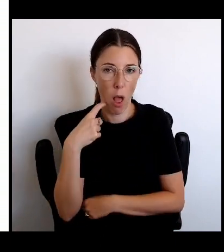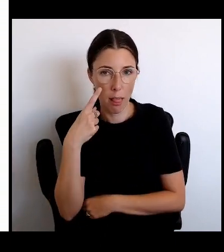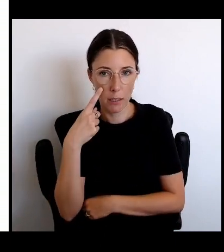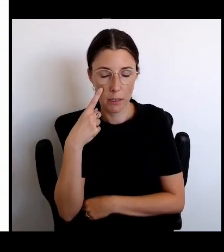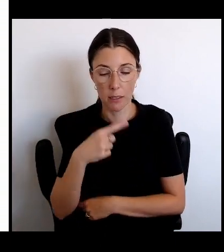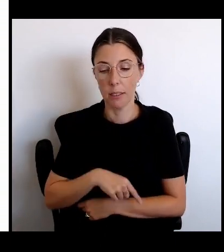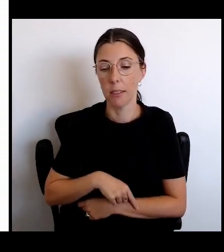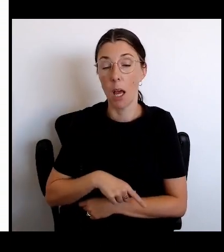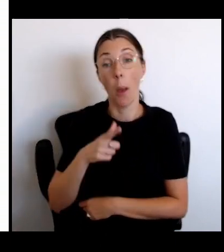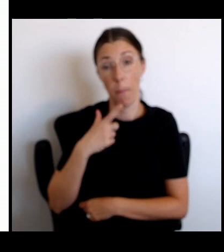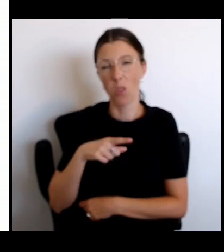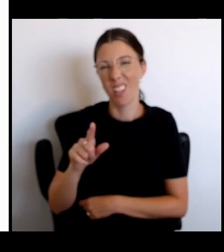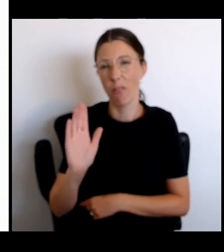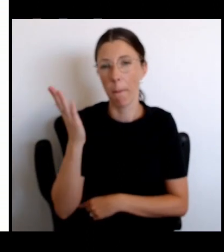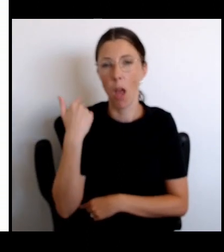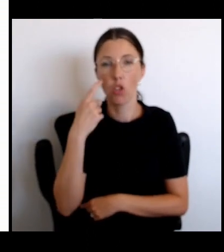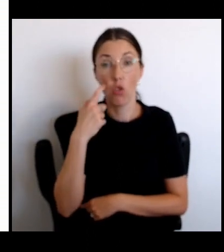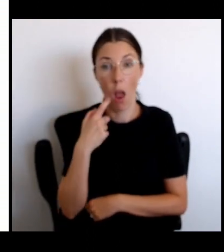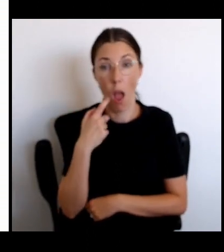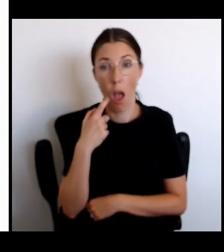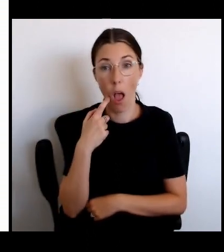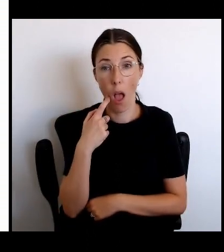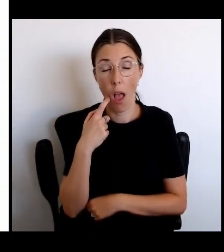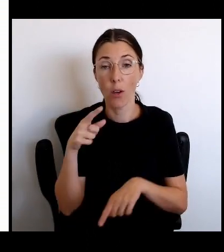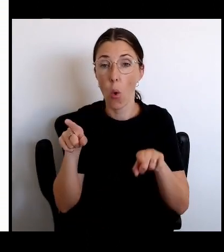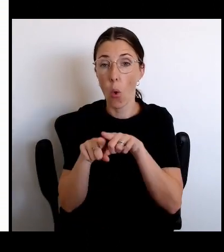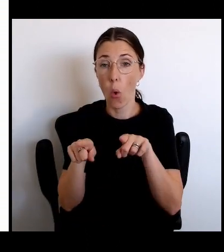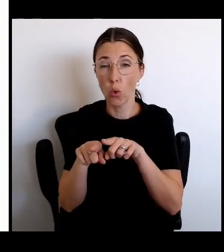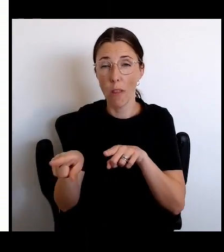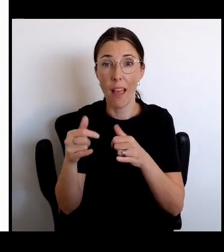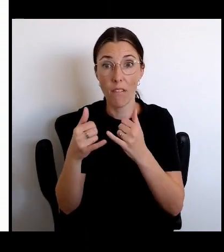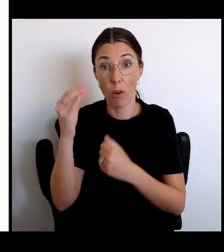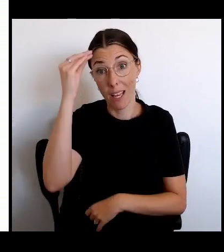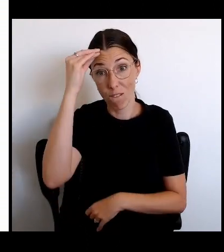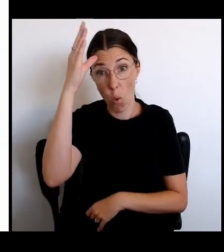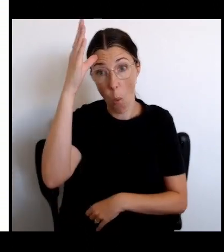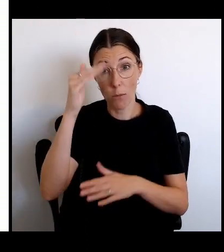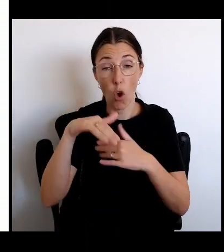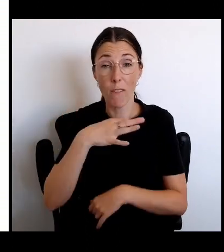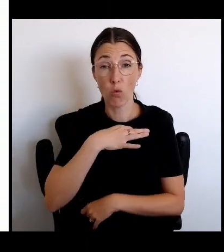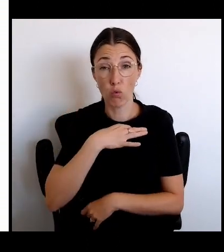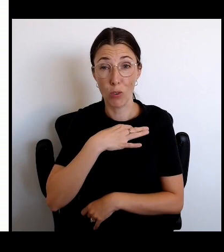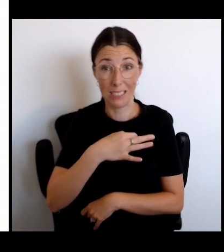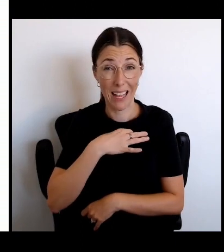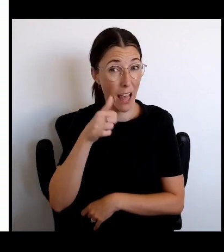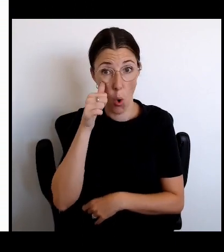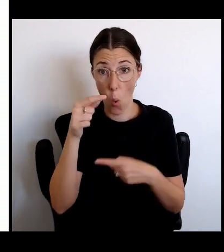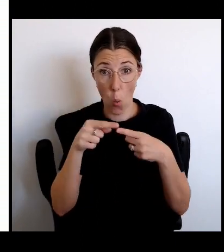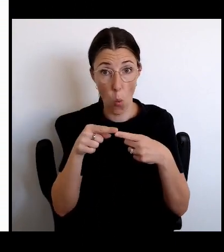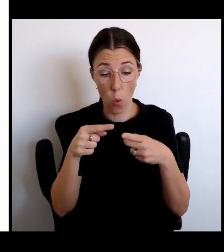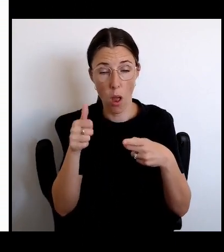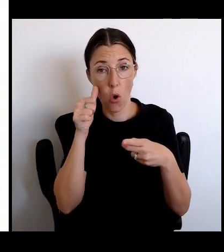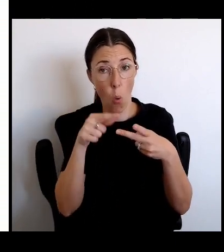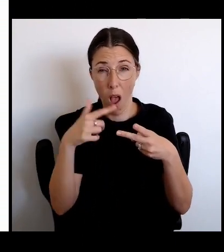tried, and also that they're really well informed about the risks of vaping, the harms and the contents of vape.